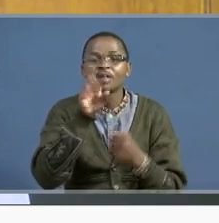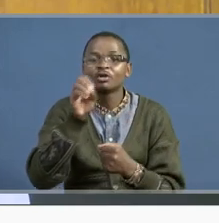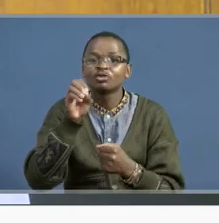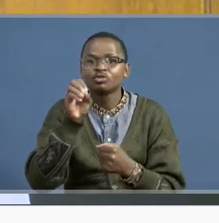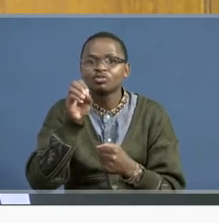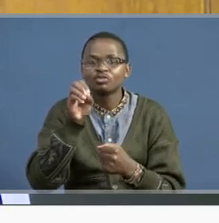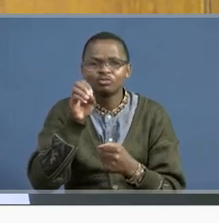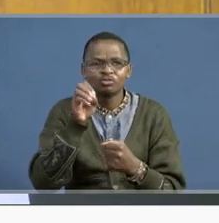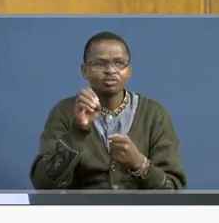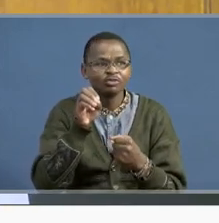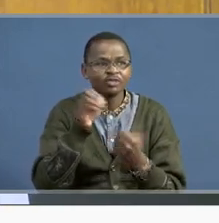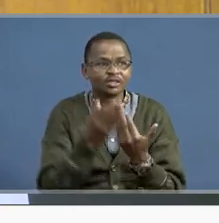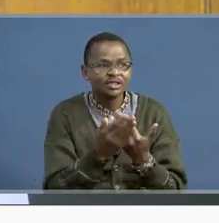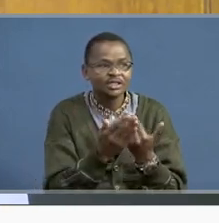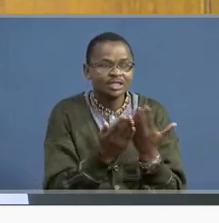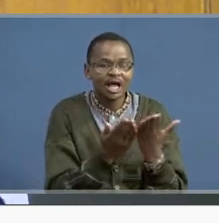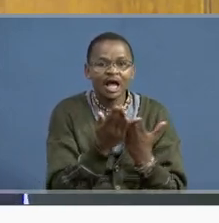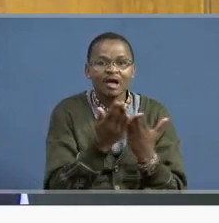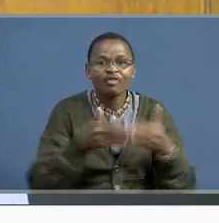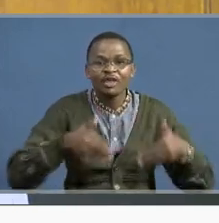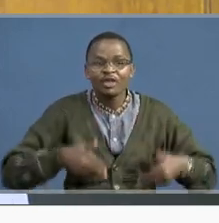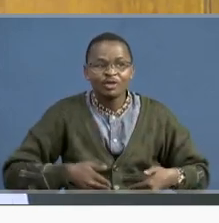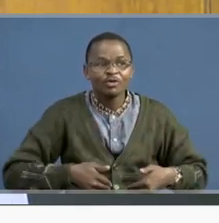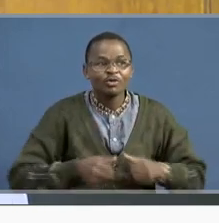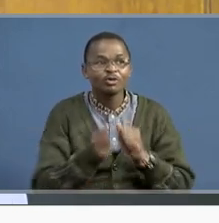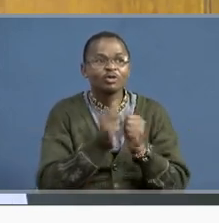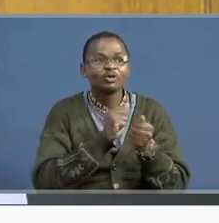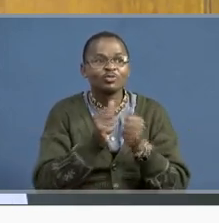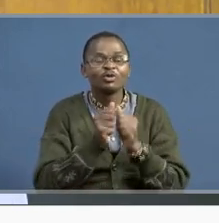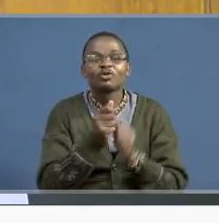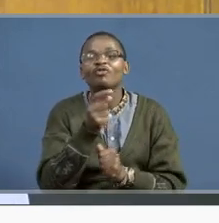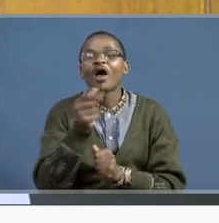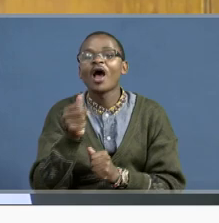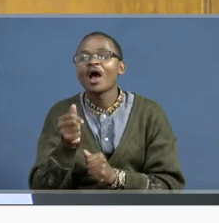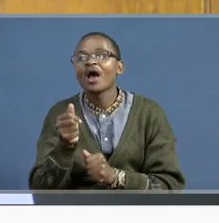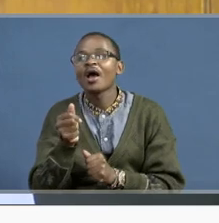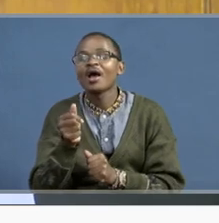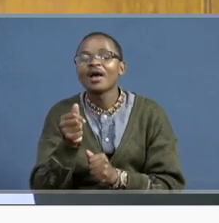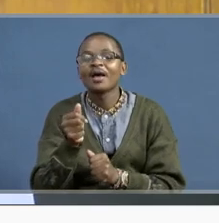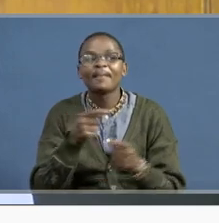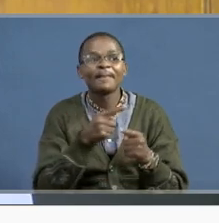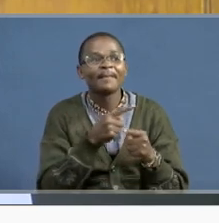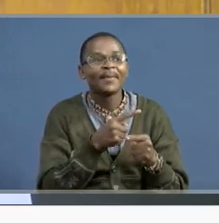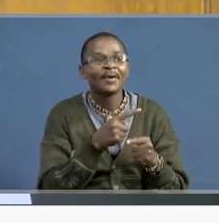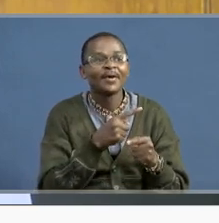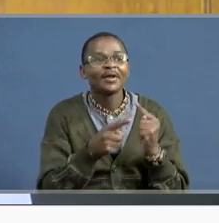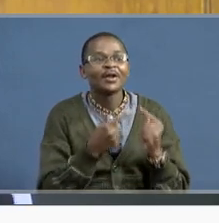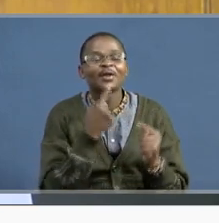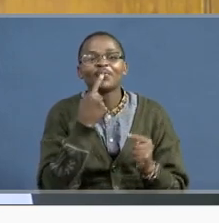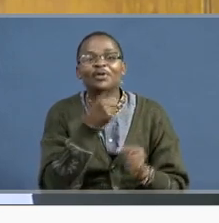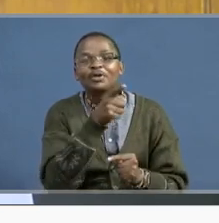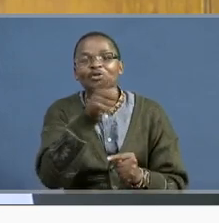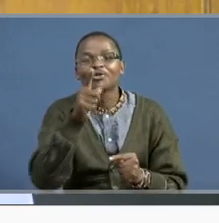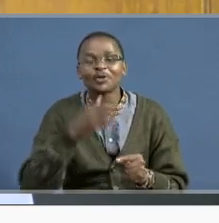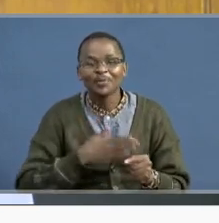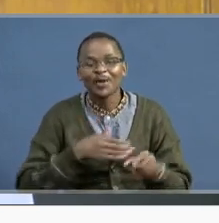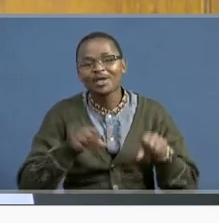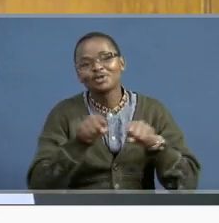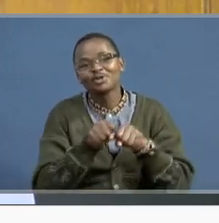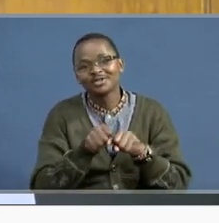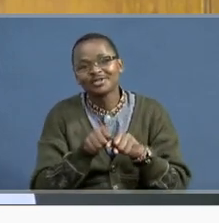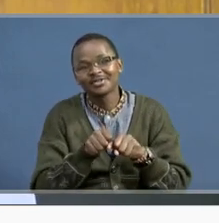to look after the youth sports fund. Lakini jameni, let me put yourself in my